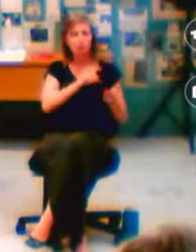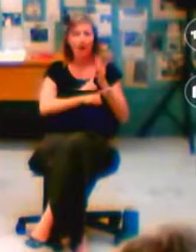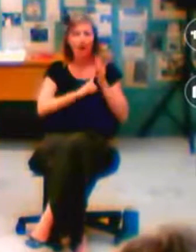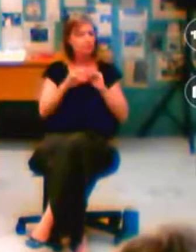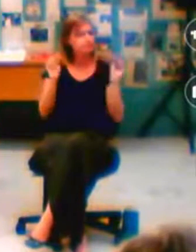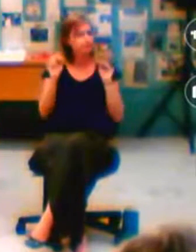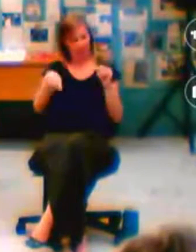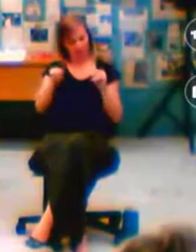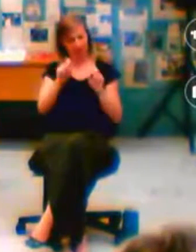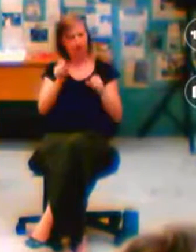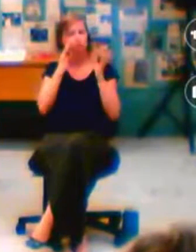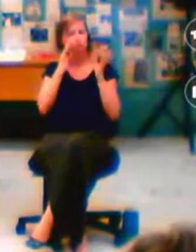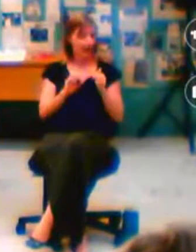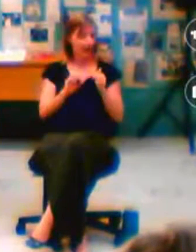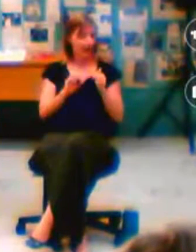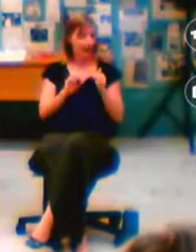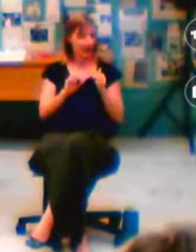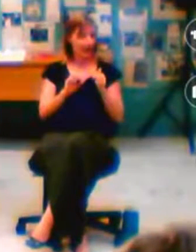for Colorado Care,